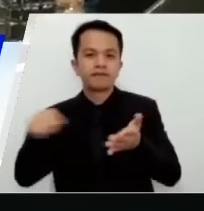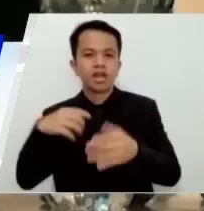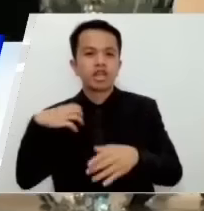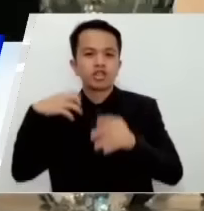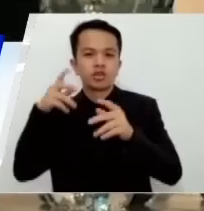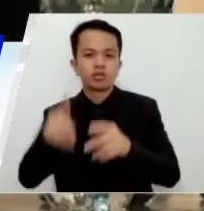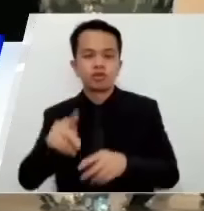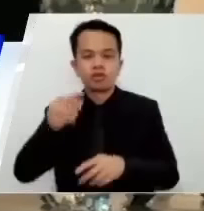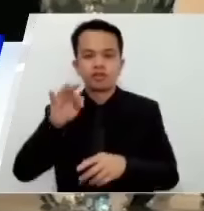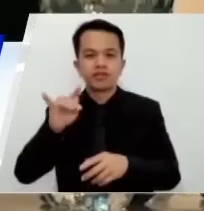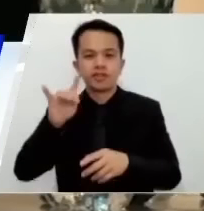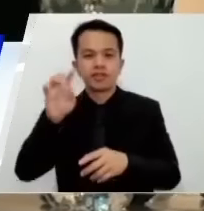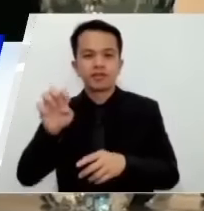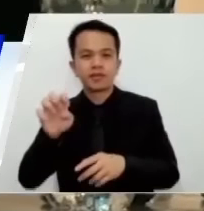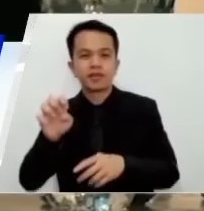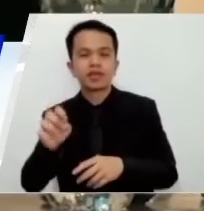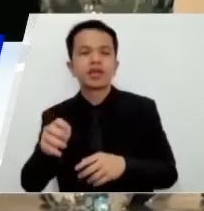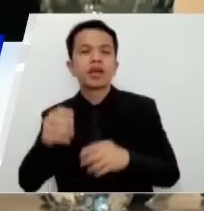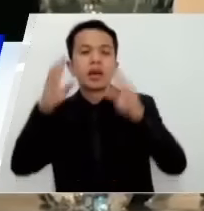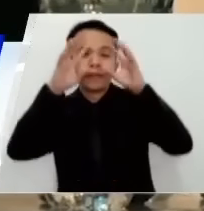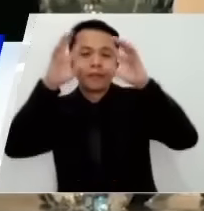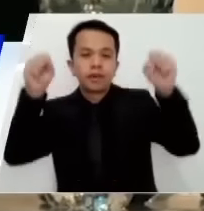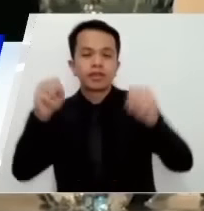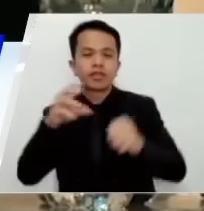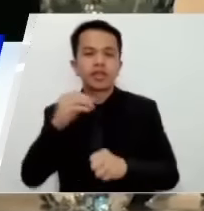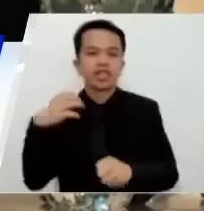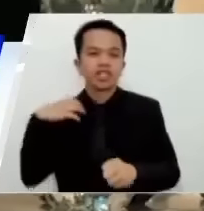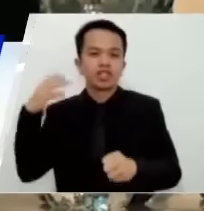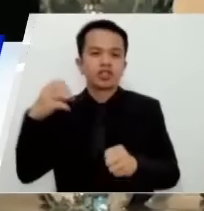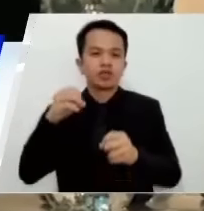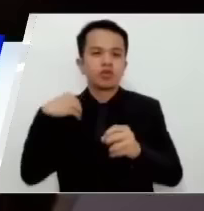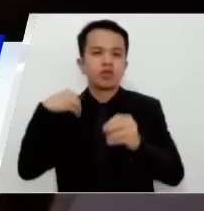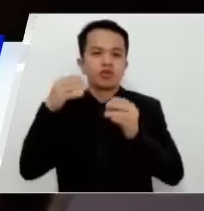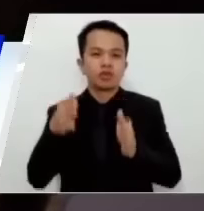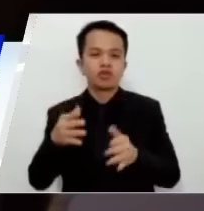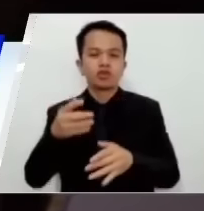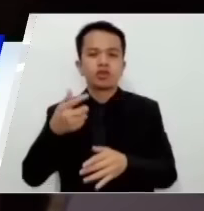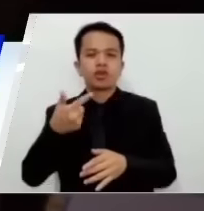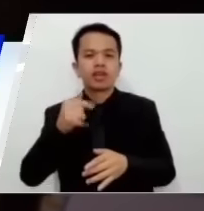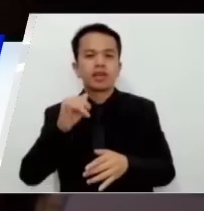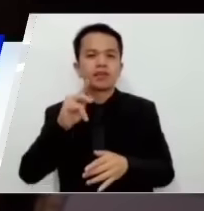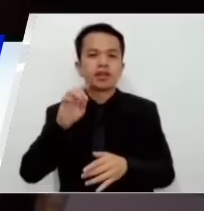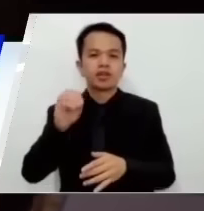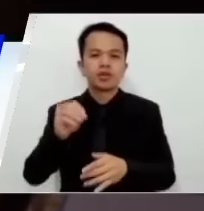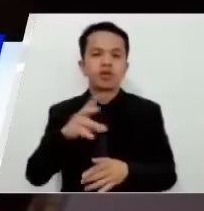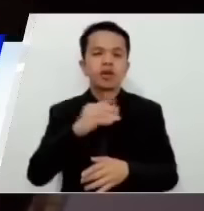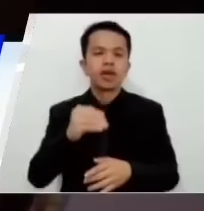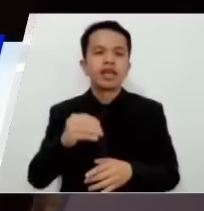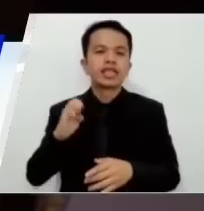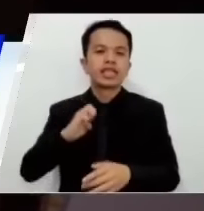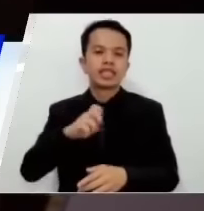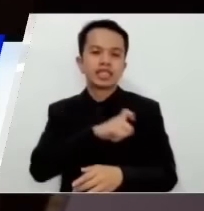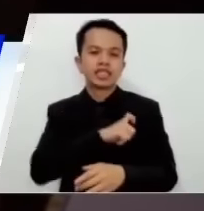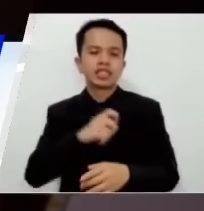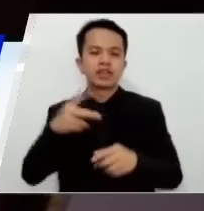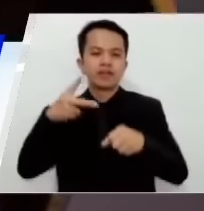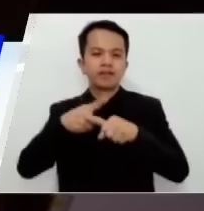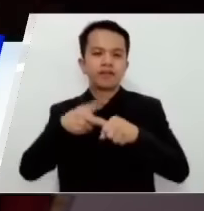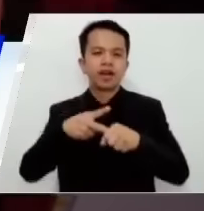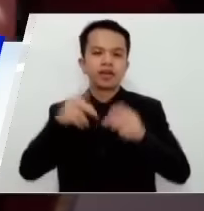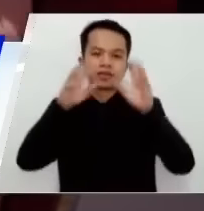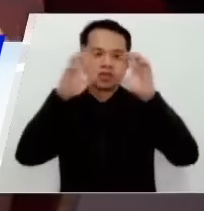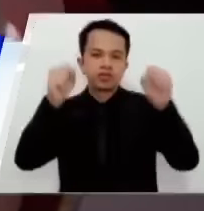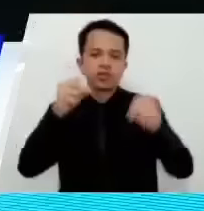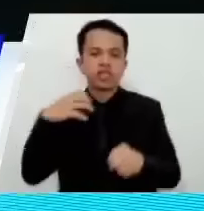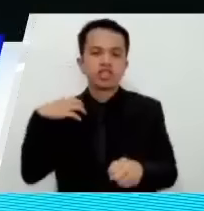gozon President and Chief executive officer gilberto ardit JR executive Vice President and Chief financial officer